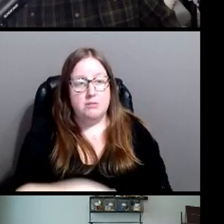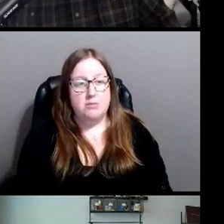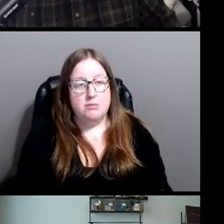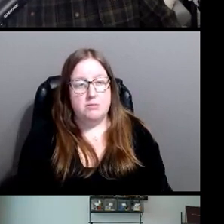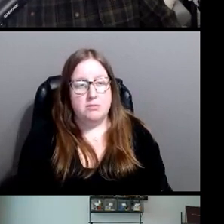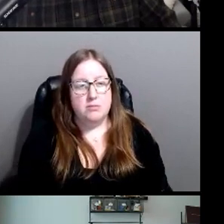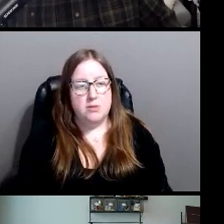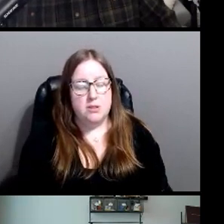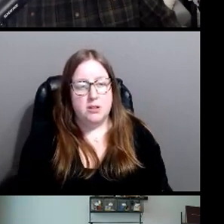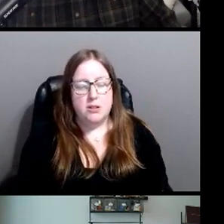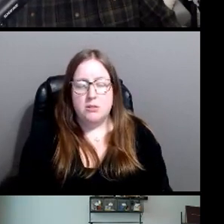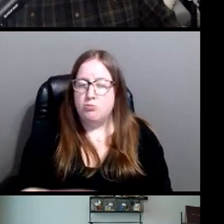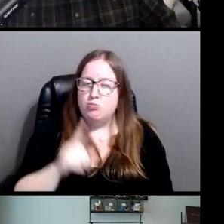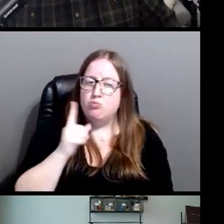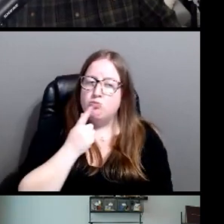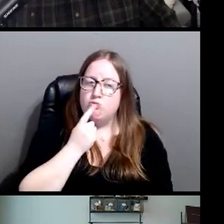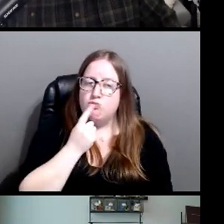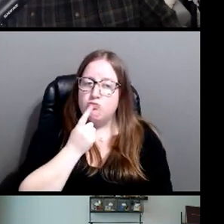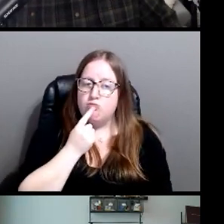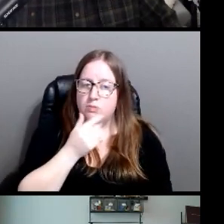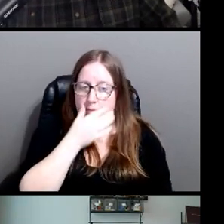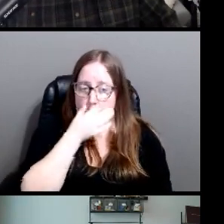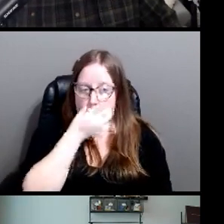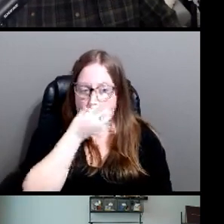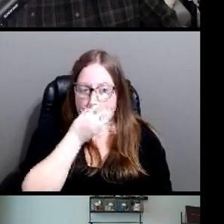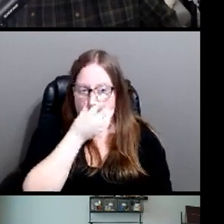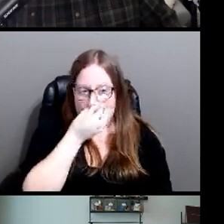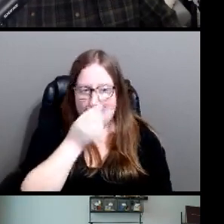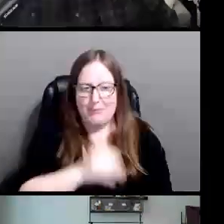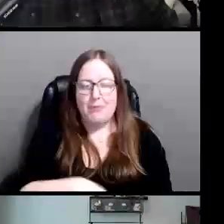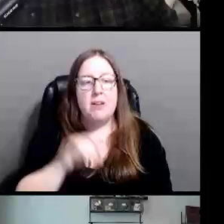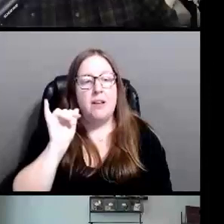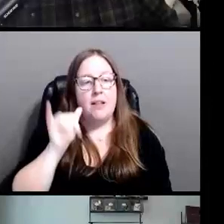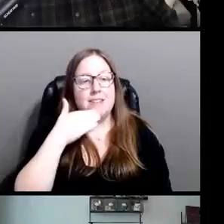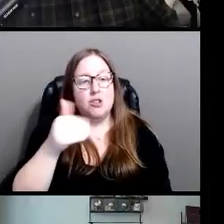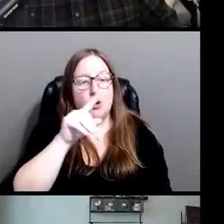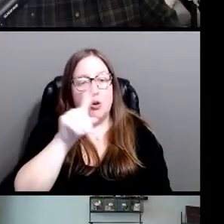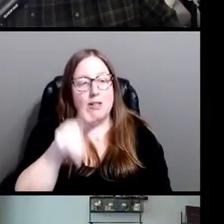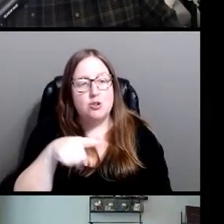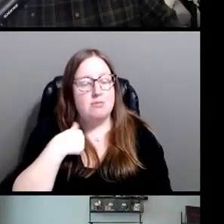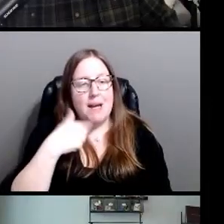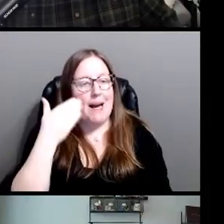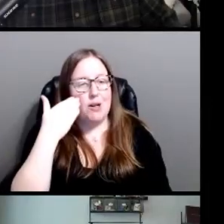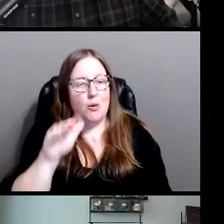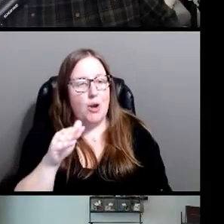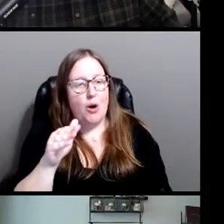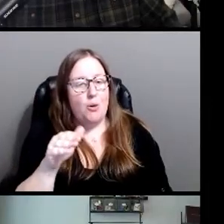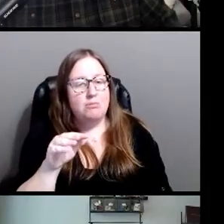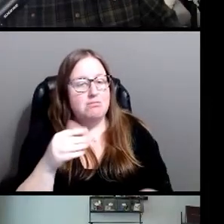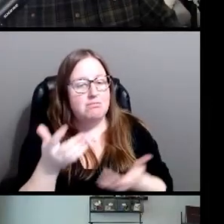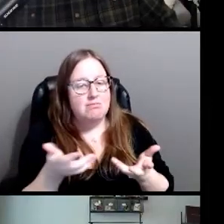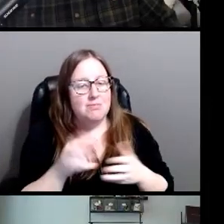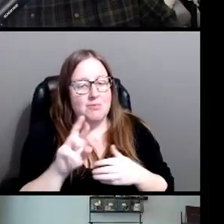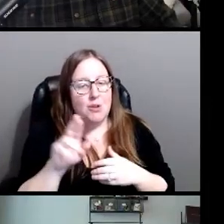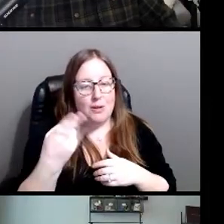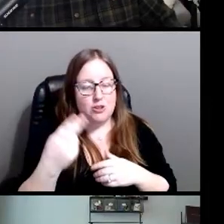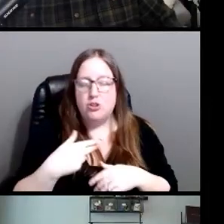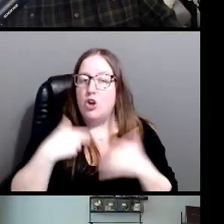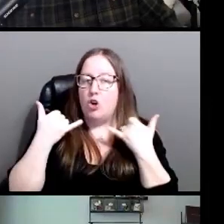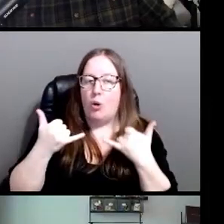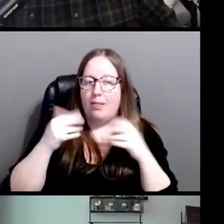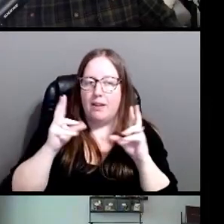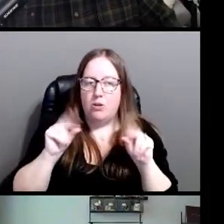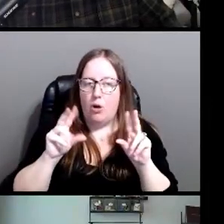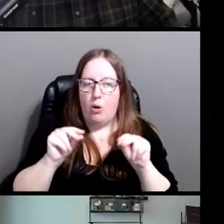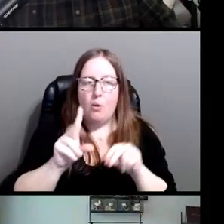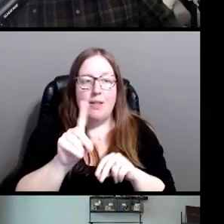Does it work with outposts? That is a good question. I don't know if Rich can answer that question. Currently, no. So the